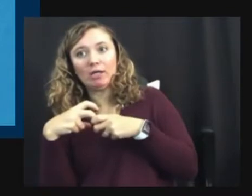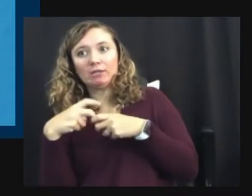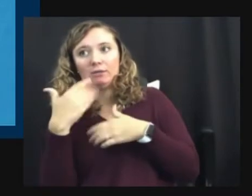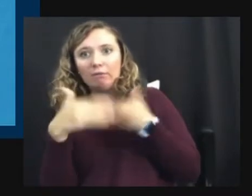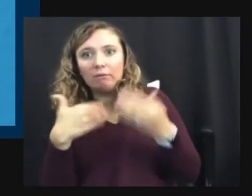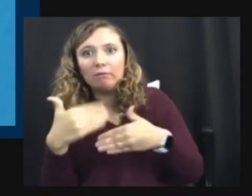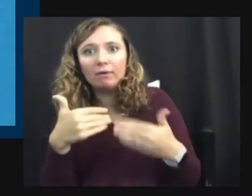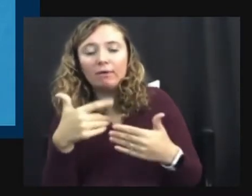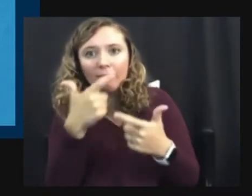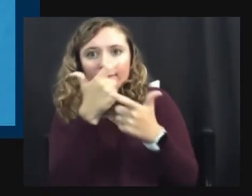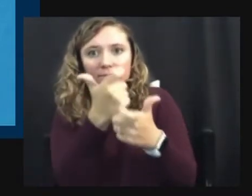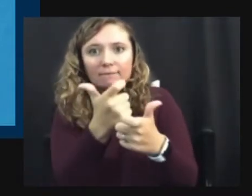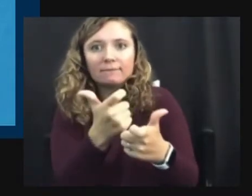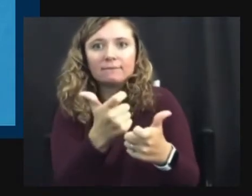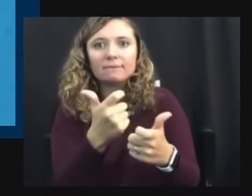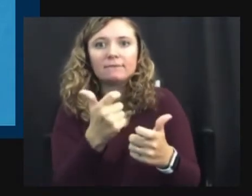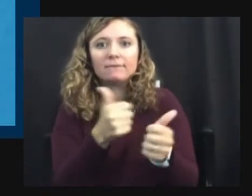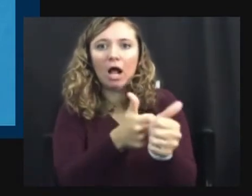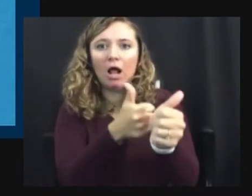with